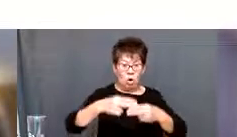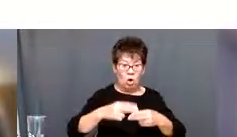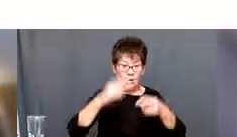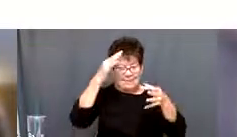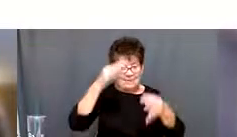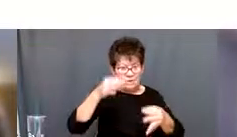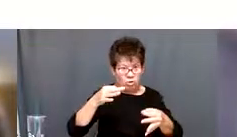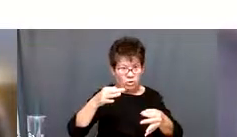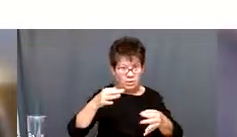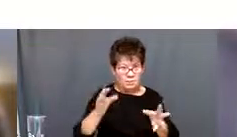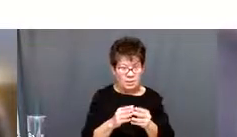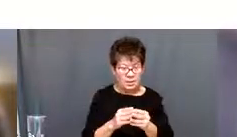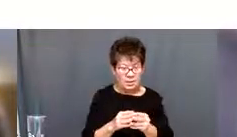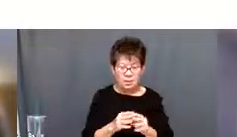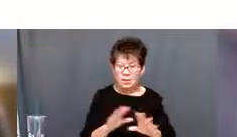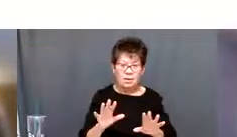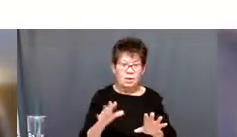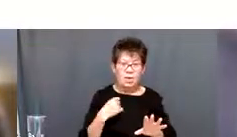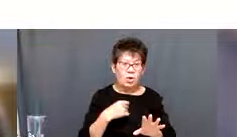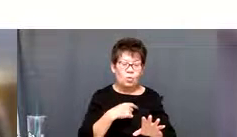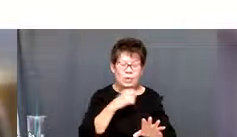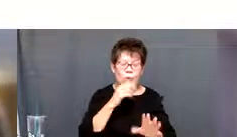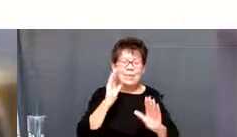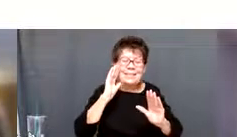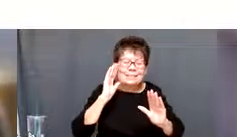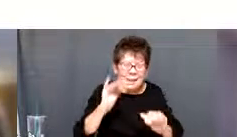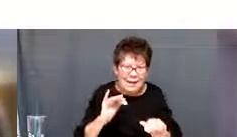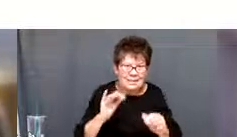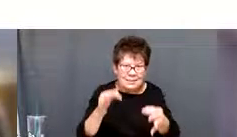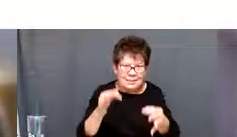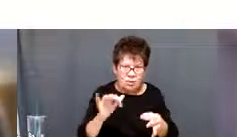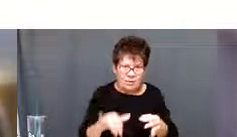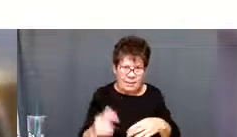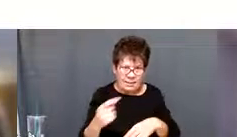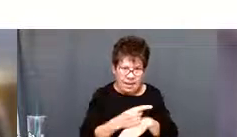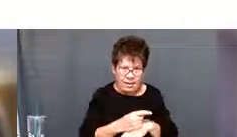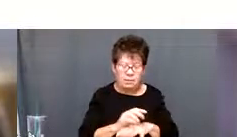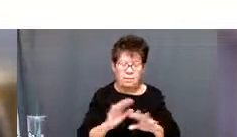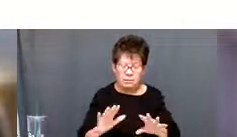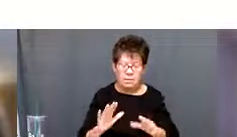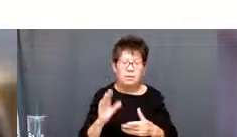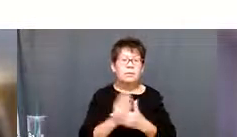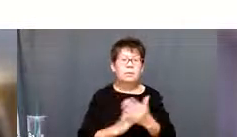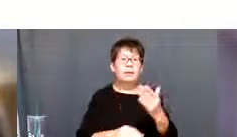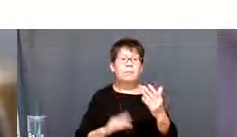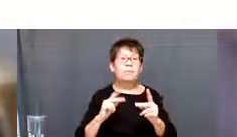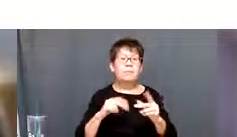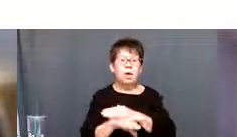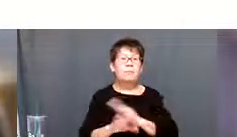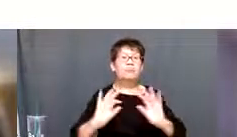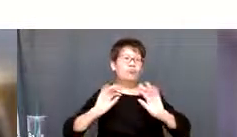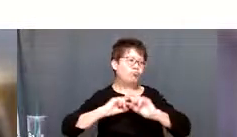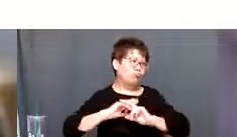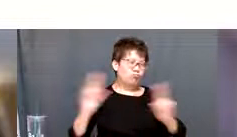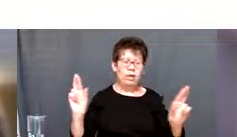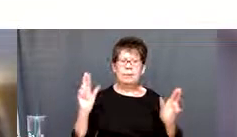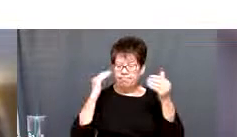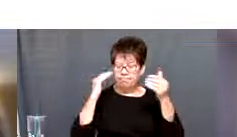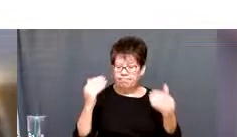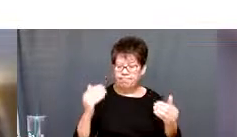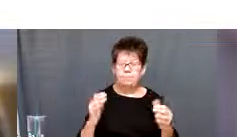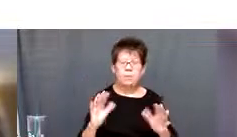say we won't expect you to make a decision at the end of that meeting. Some people are going to come in and they're going to be ready to make the decision, but this will be a